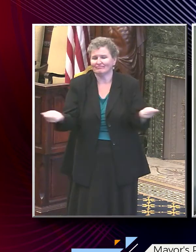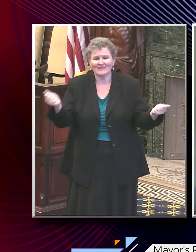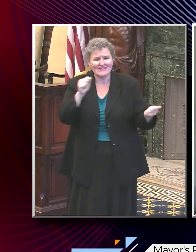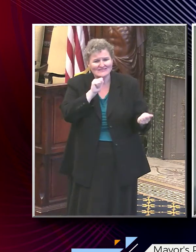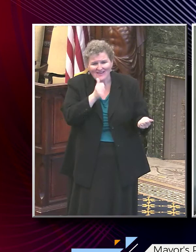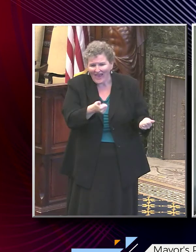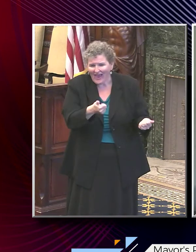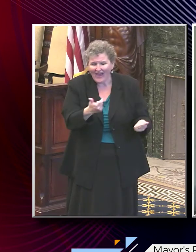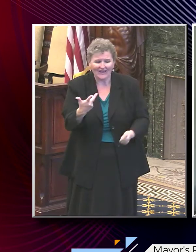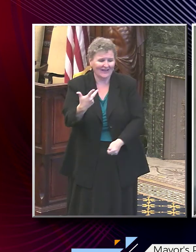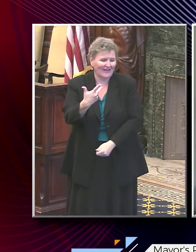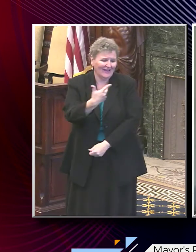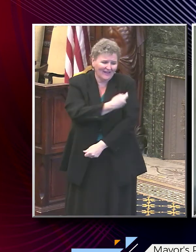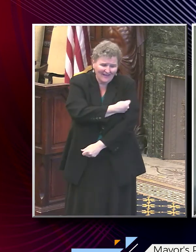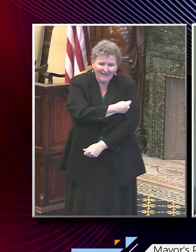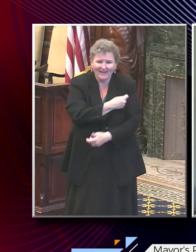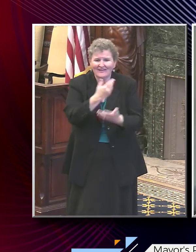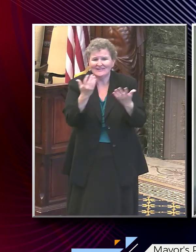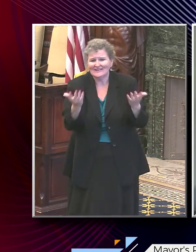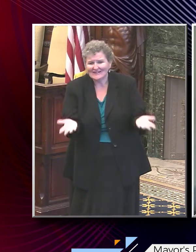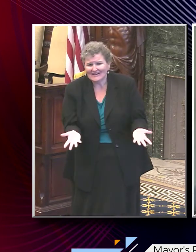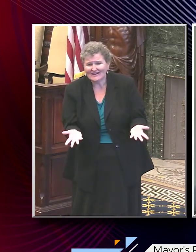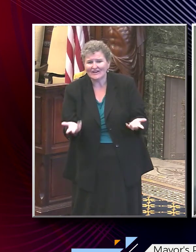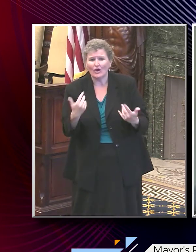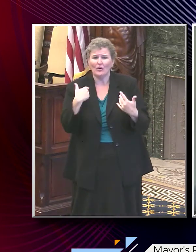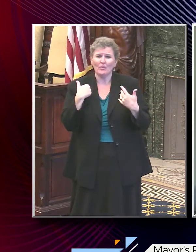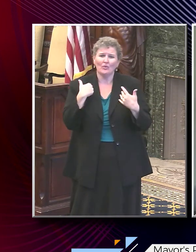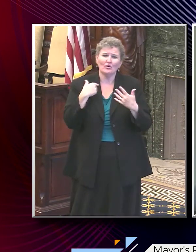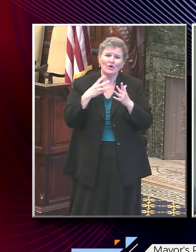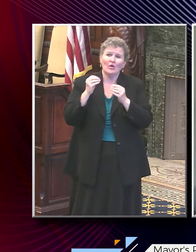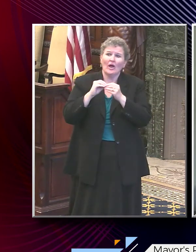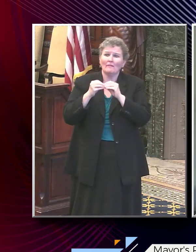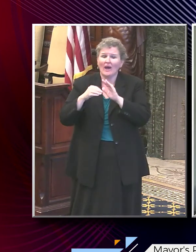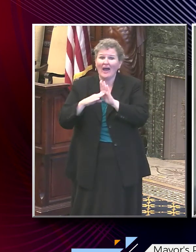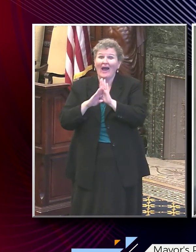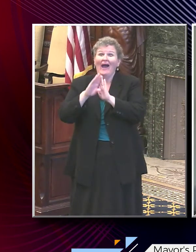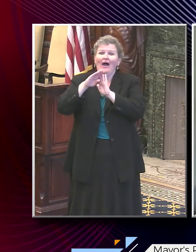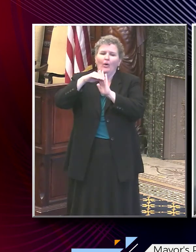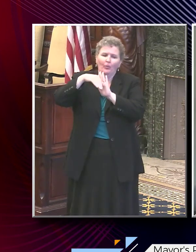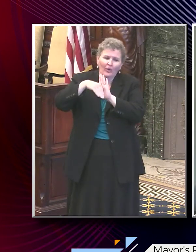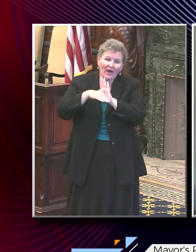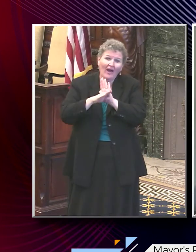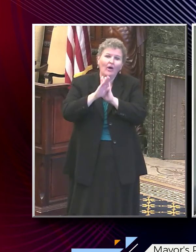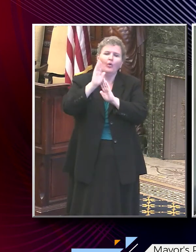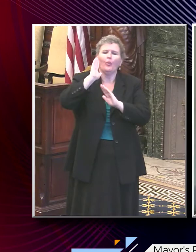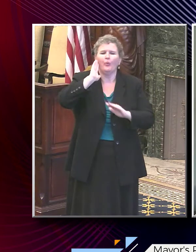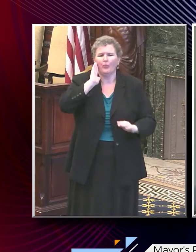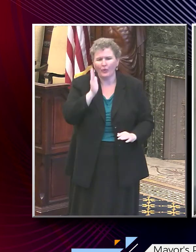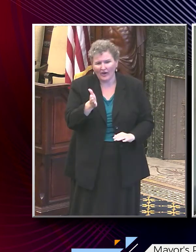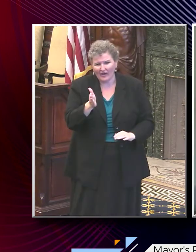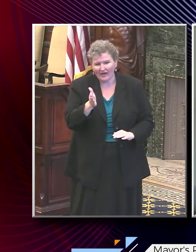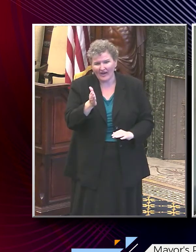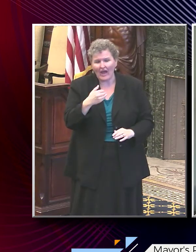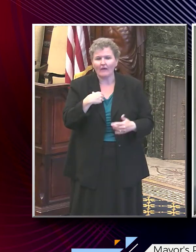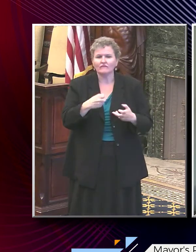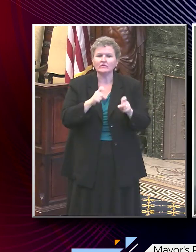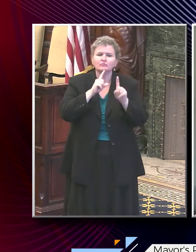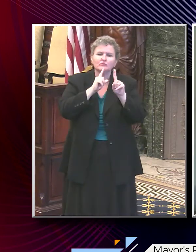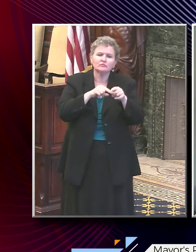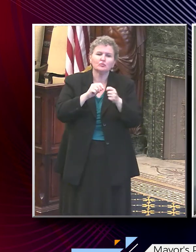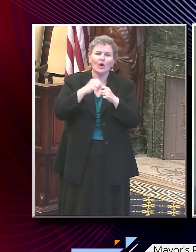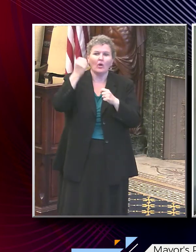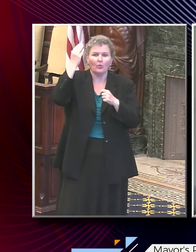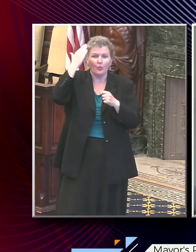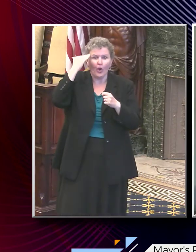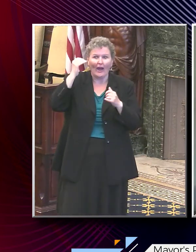going to be here. There's going to be rises and falls. And we need to try to respond to the rises by understanding why it's spreading, where it's